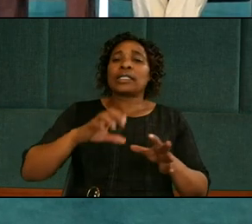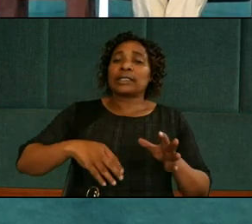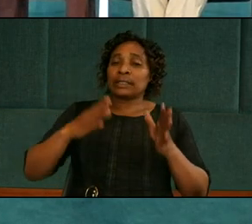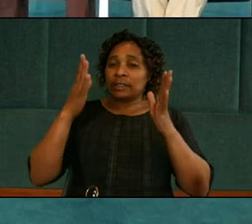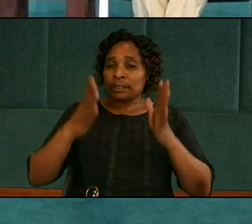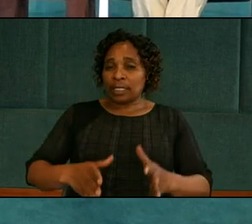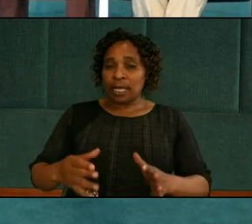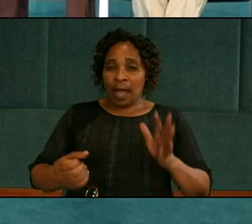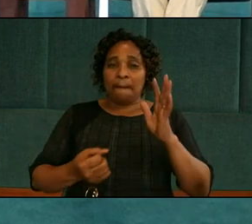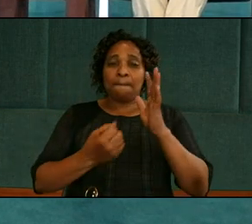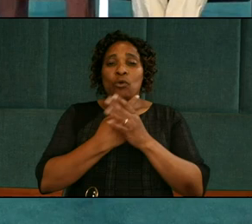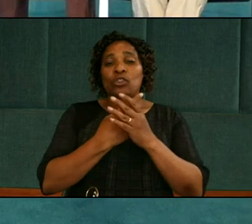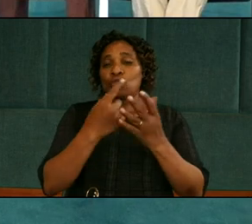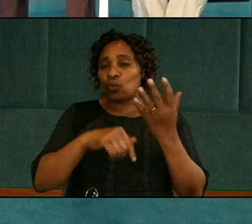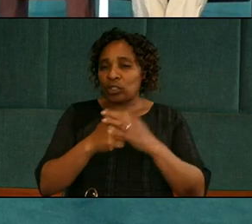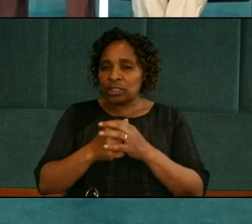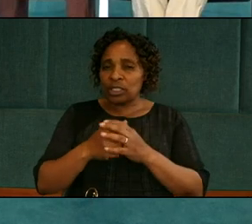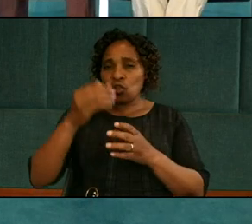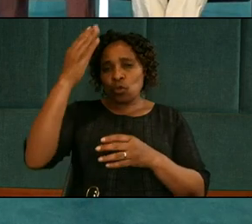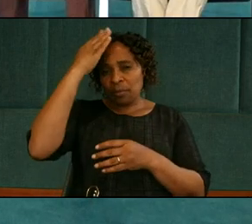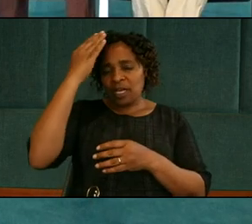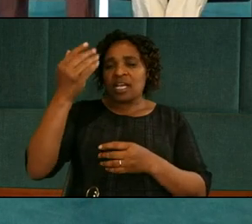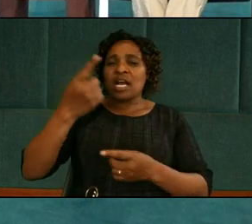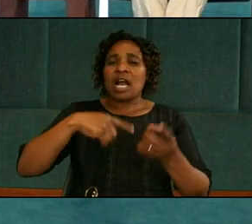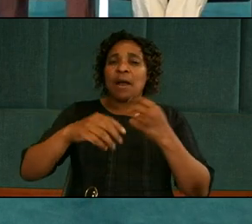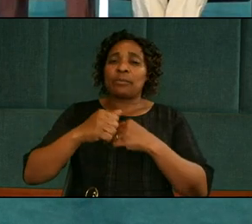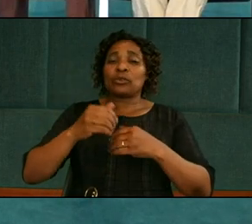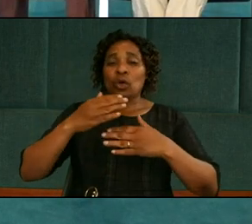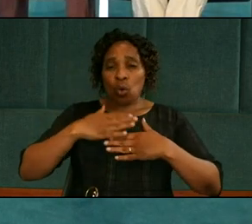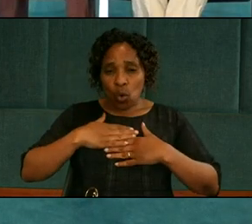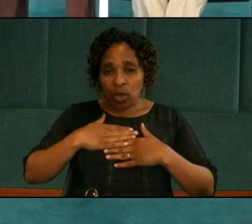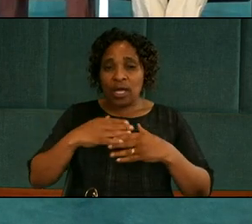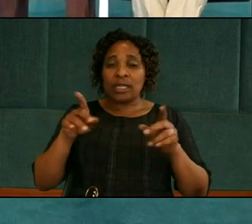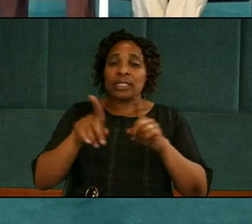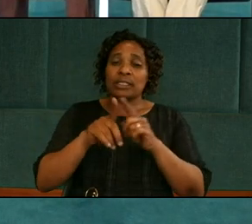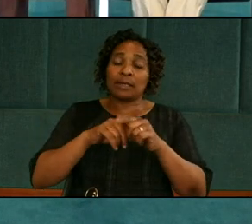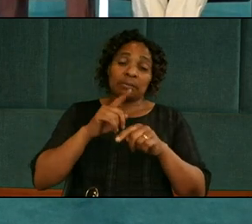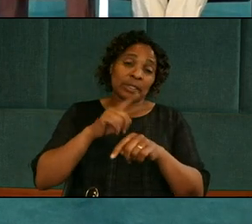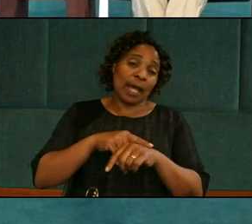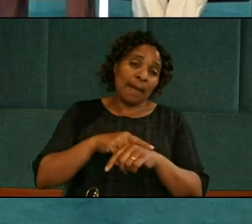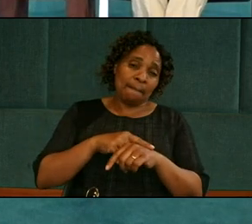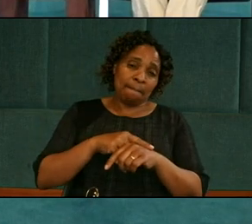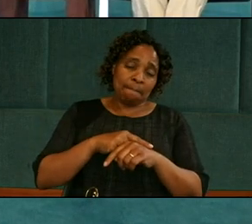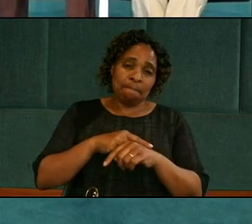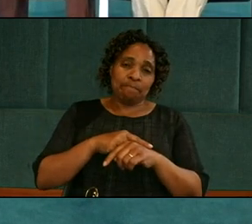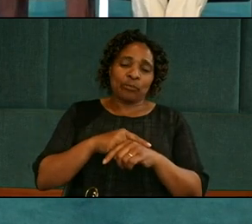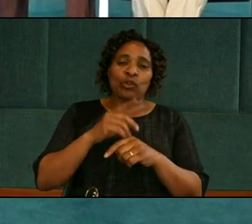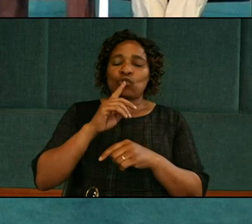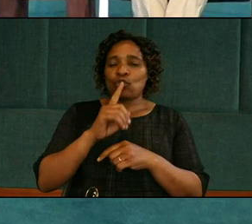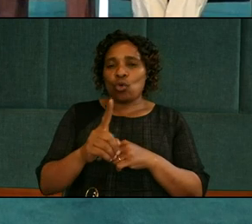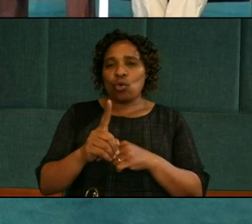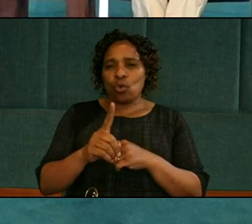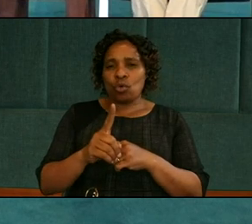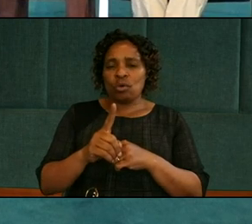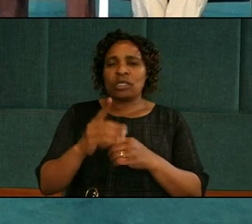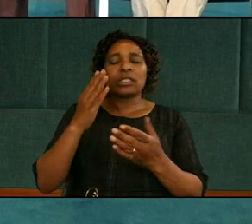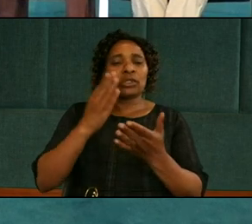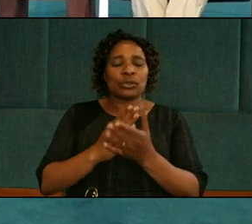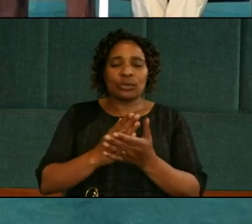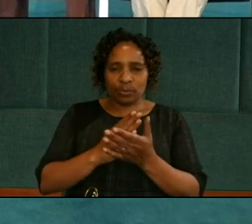it would be that humility comes before honor and wealth. Yeah, so it's